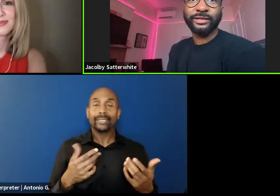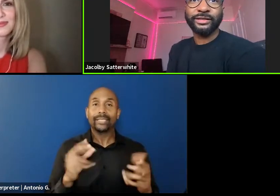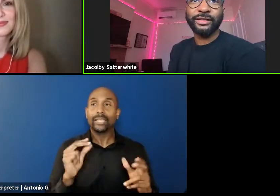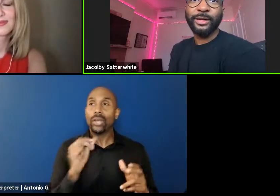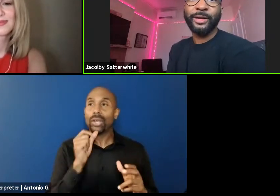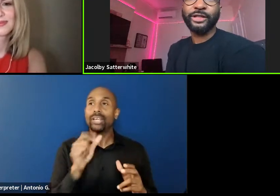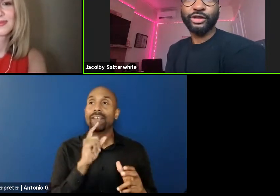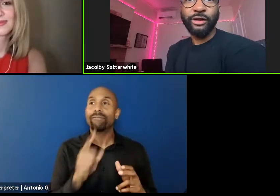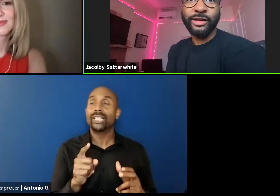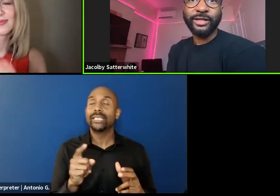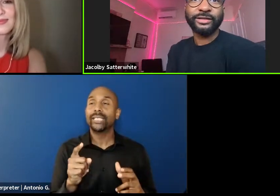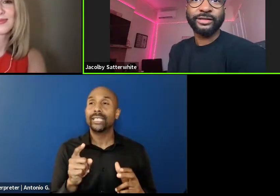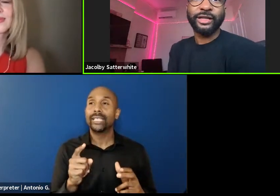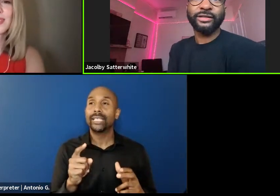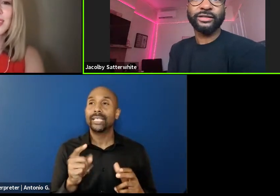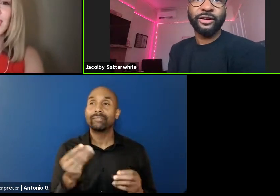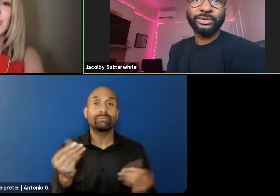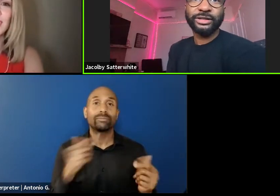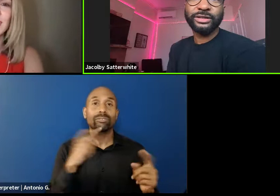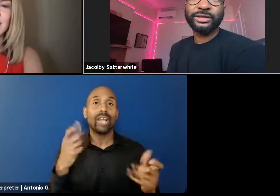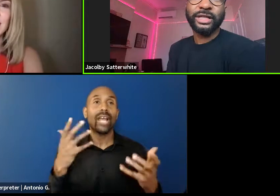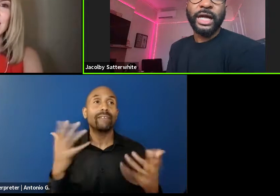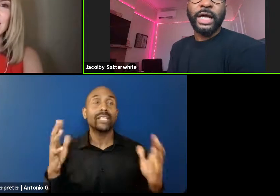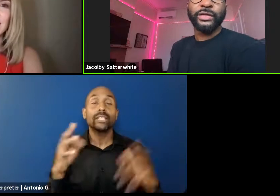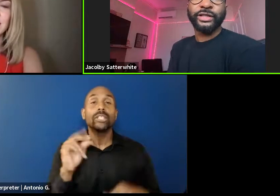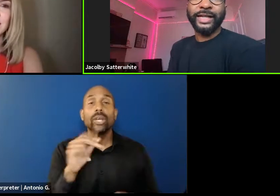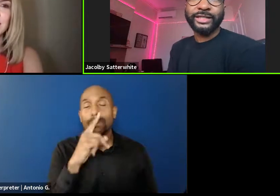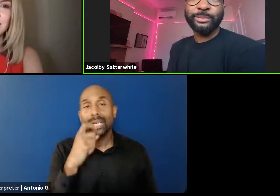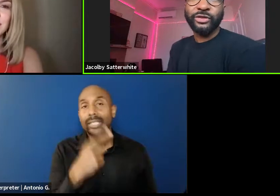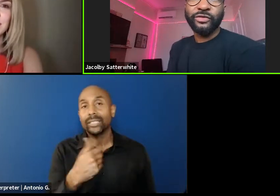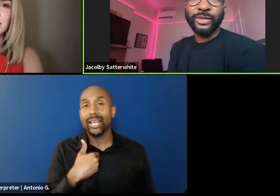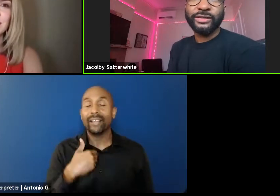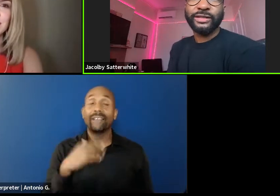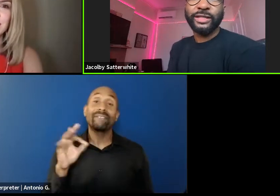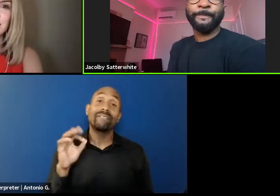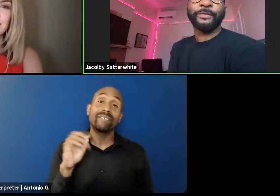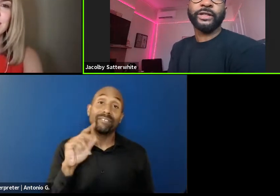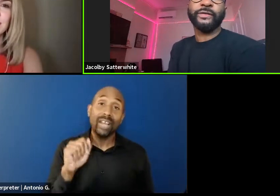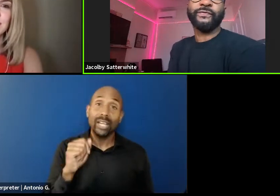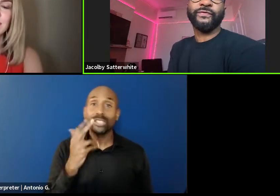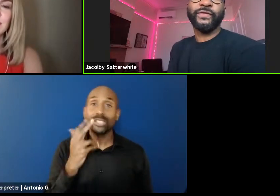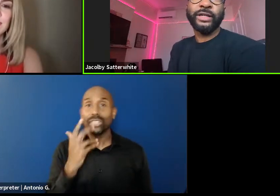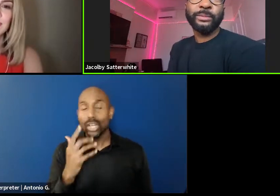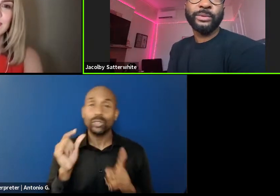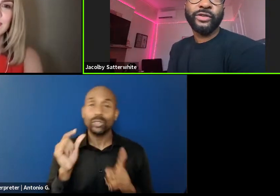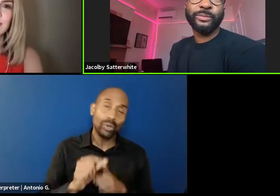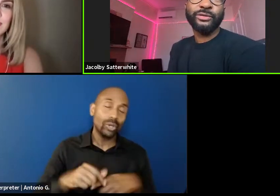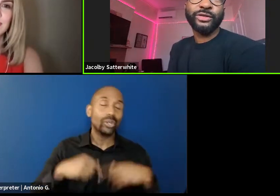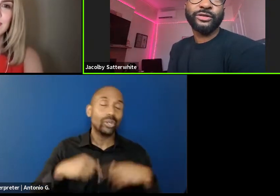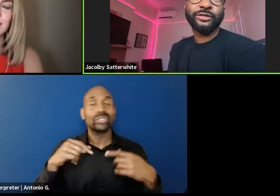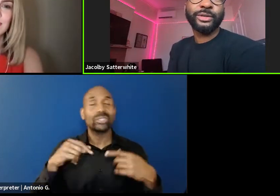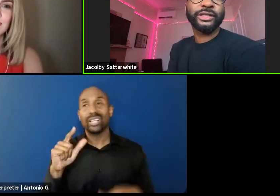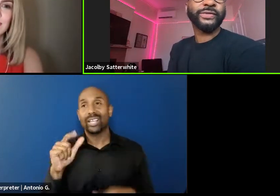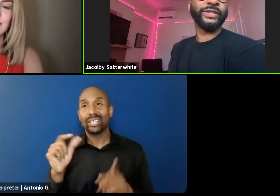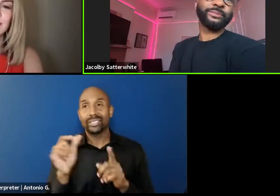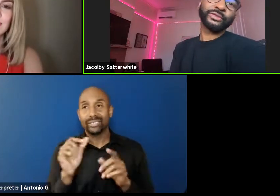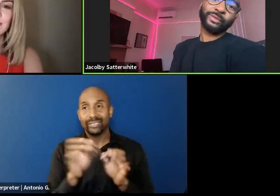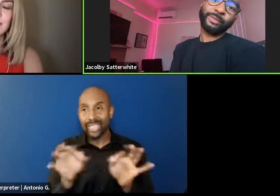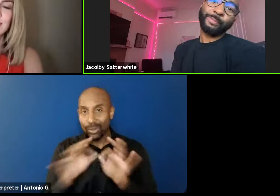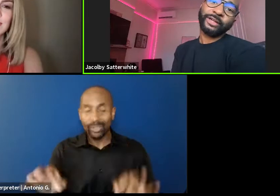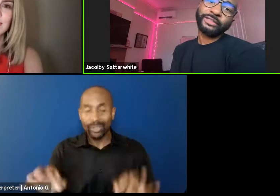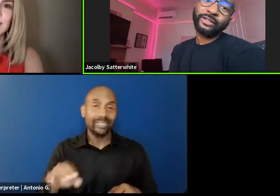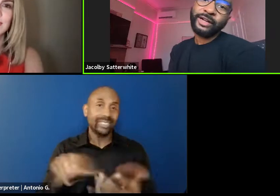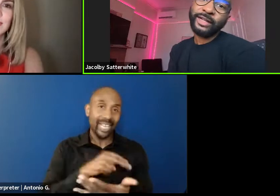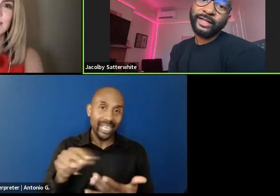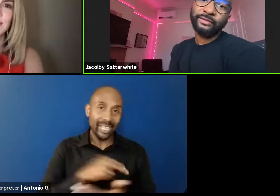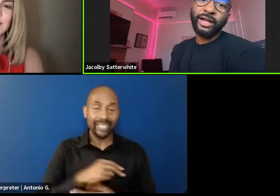lyrics, the drawings, the sculptures, the dance movements, the films from YouTube, the films from